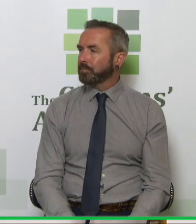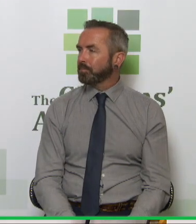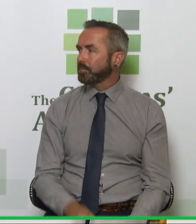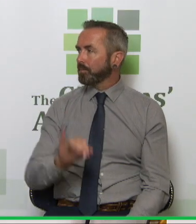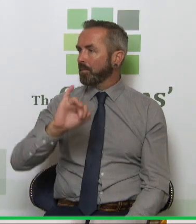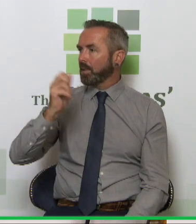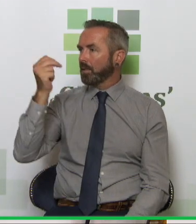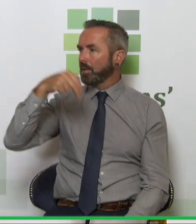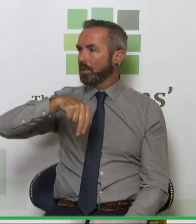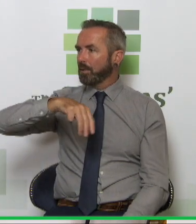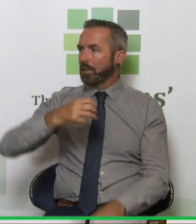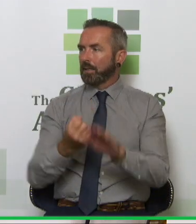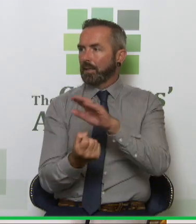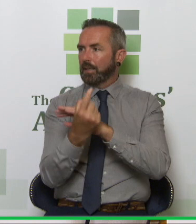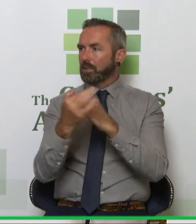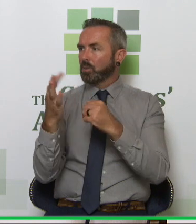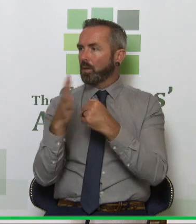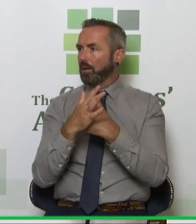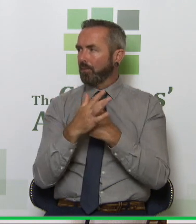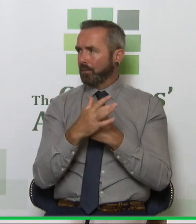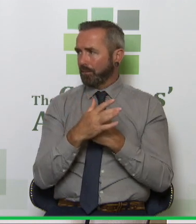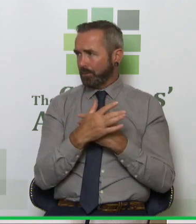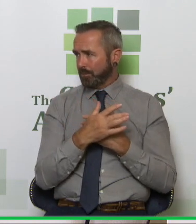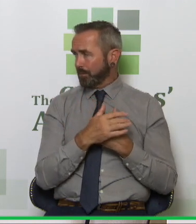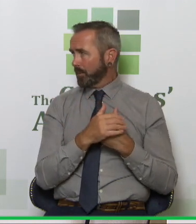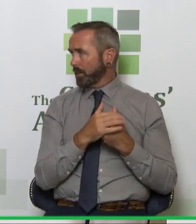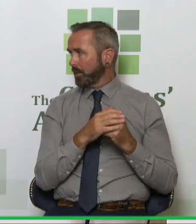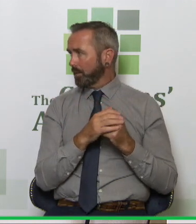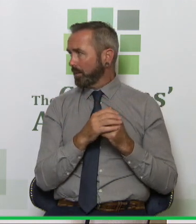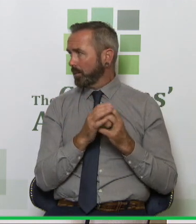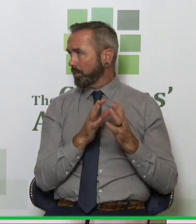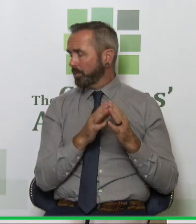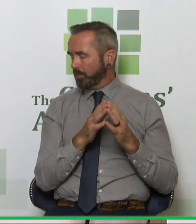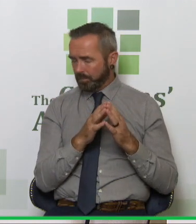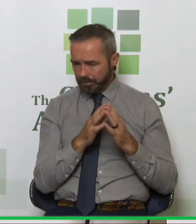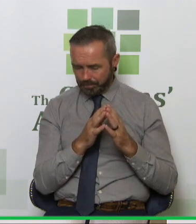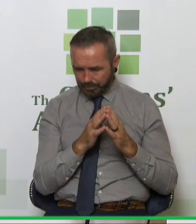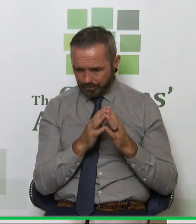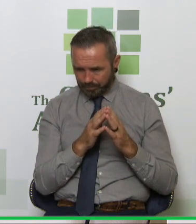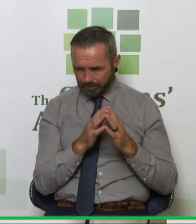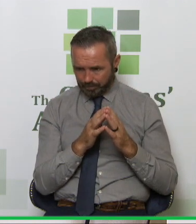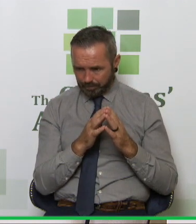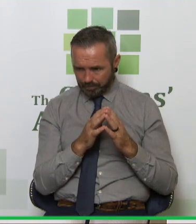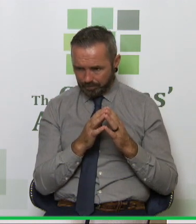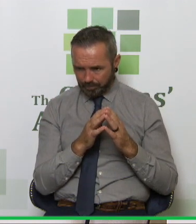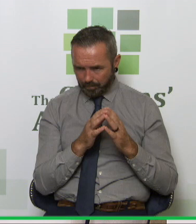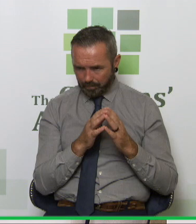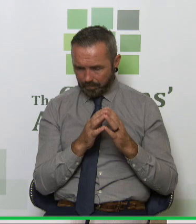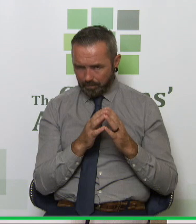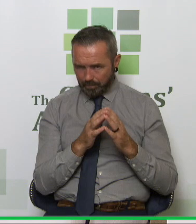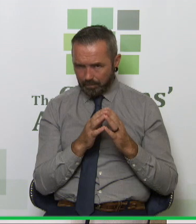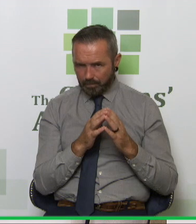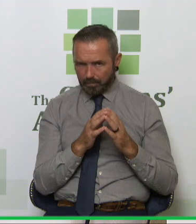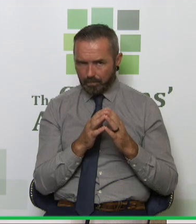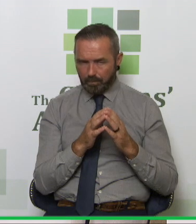just the issue of previous statements by Garda Síochána, and here, any issues that you take with any of them, or all